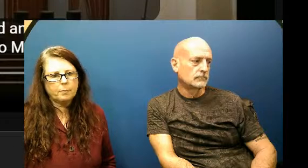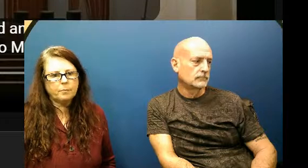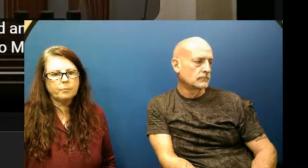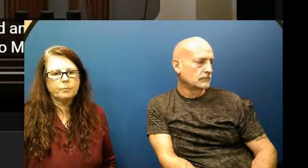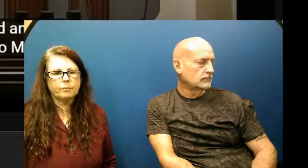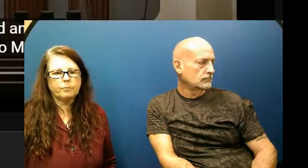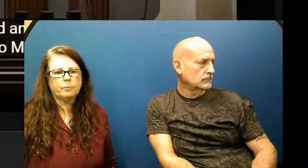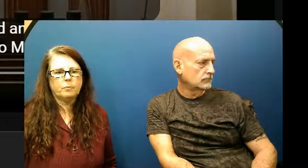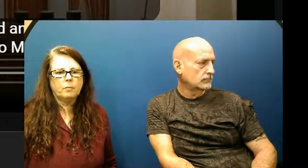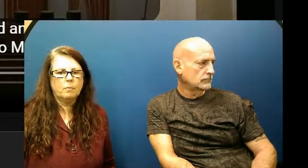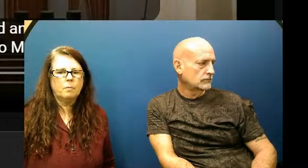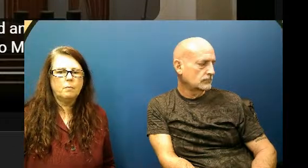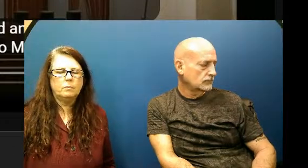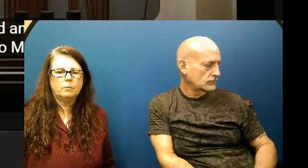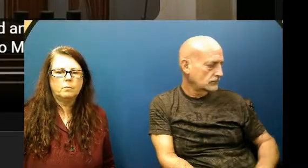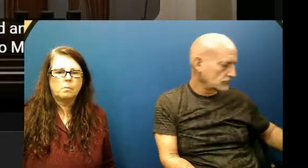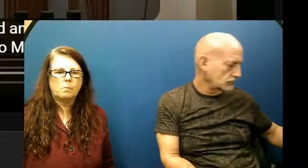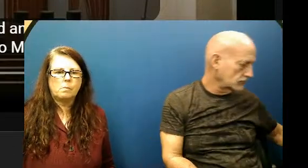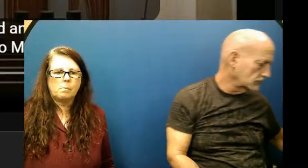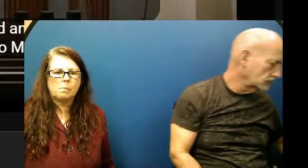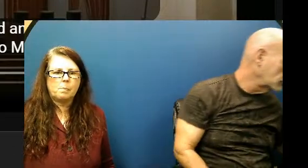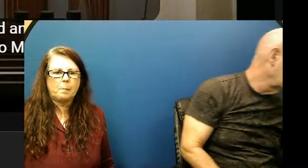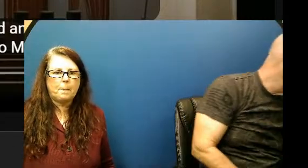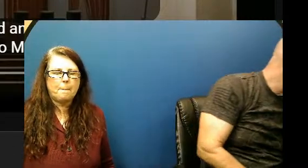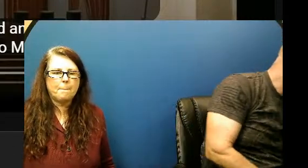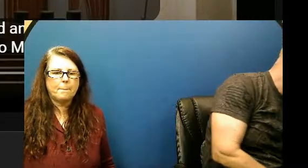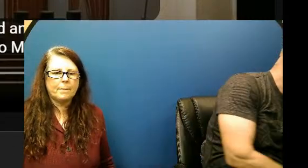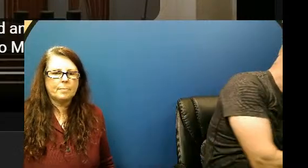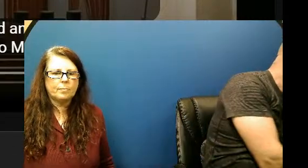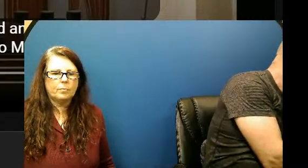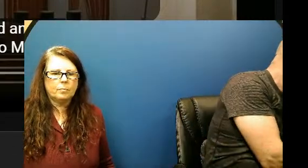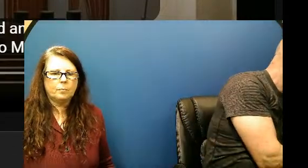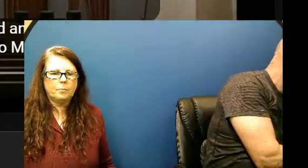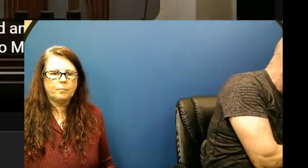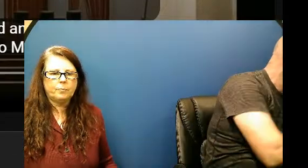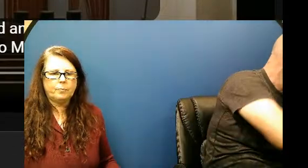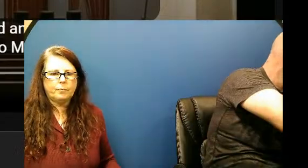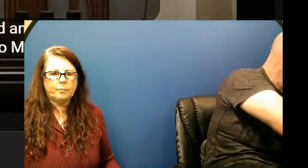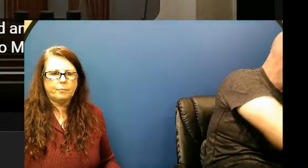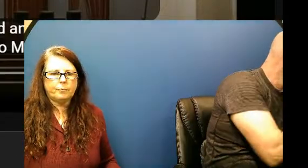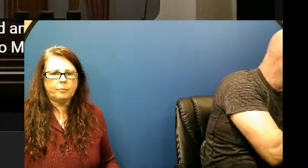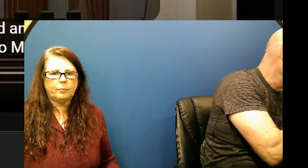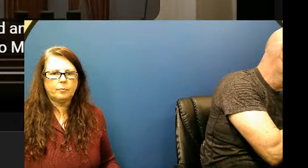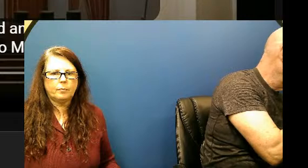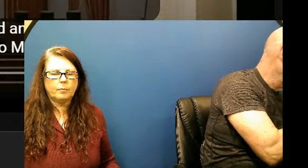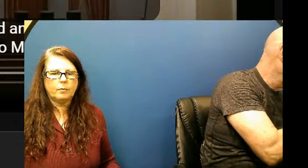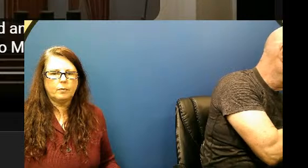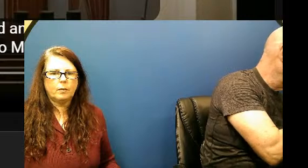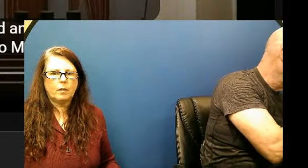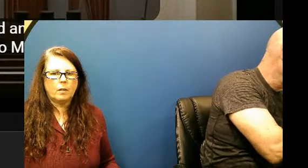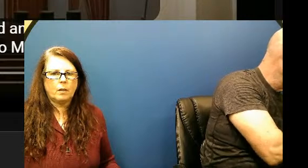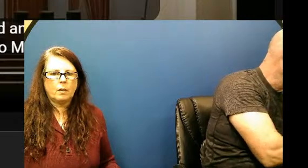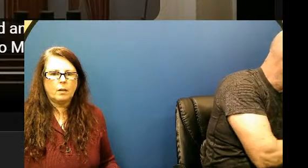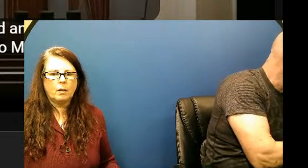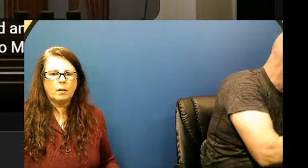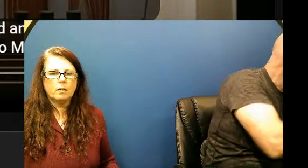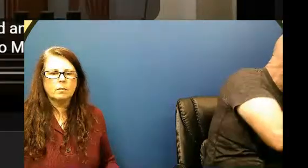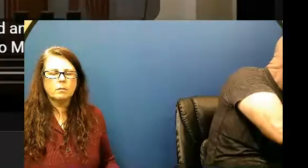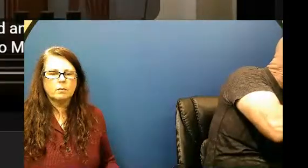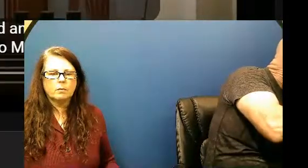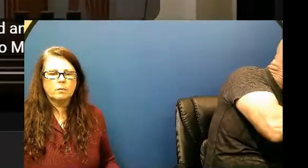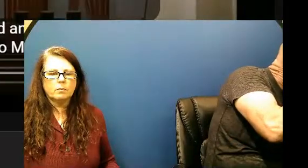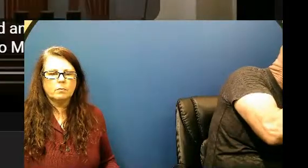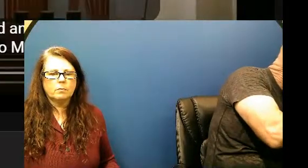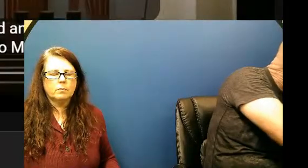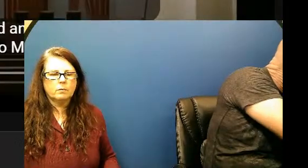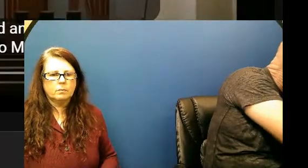passed the law that you posited. But you're changing the hypothetical by injecting congressional concern about it. Okay, well, I'll put that to the